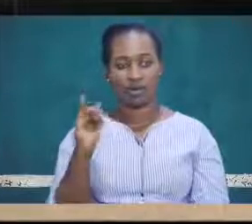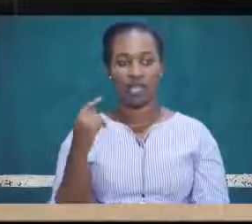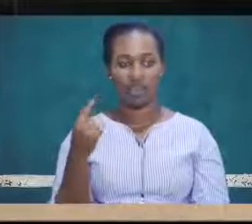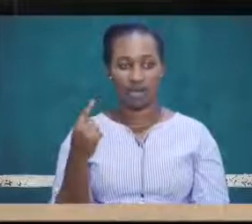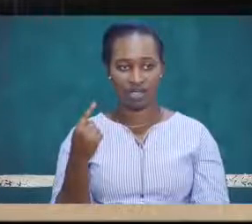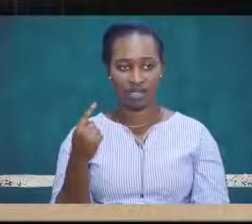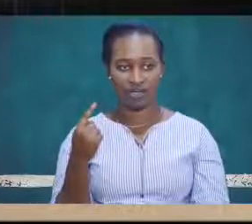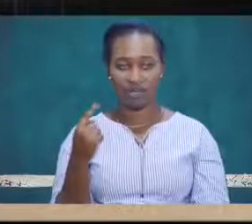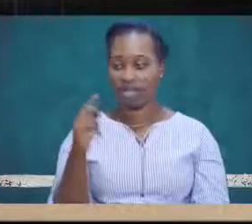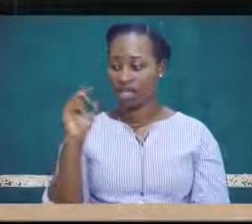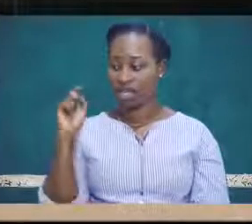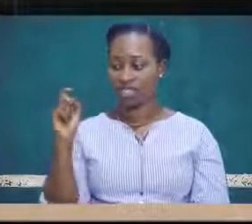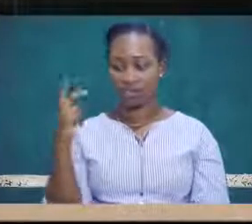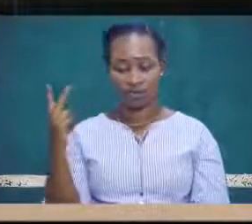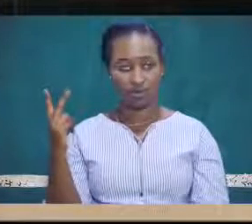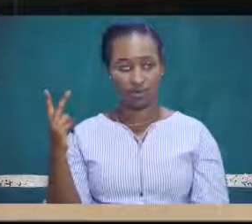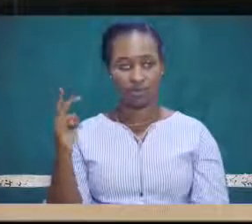y1, x2,